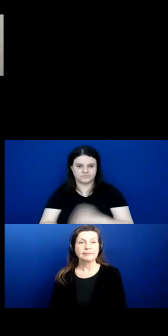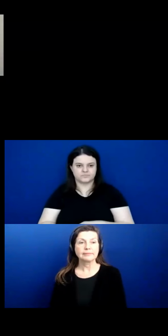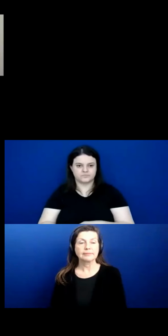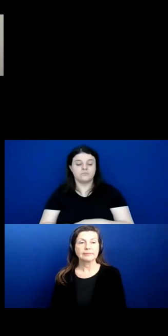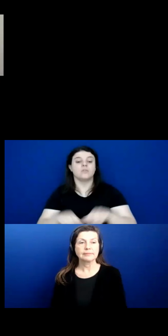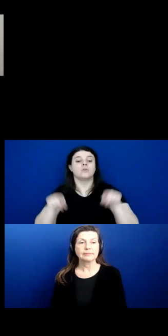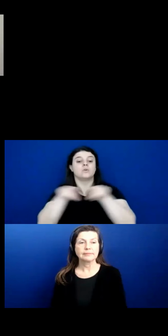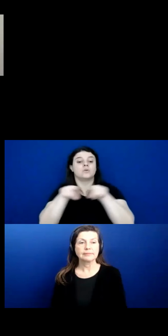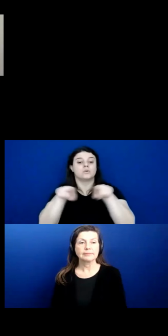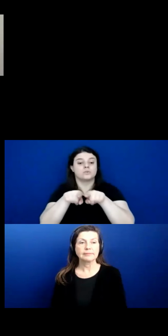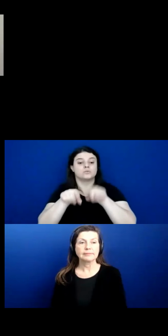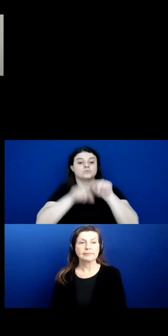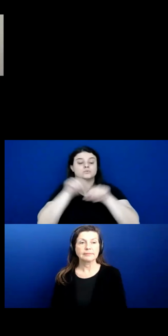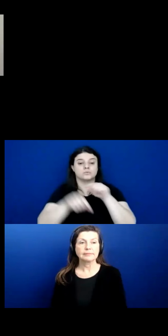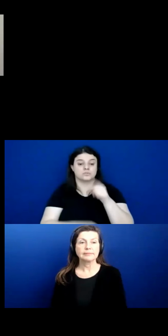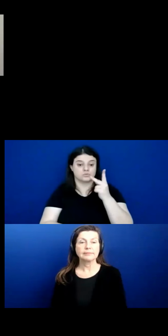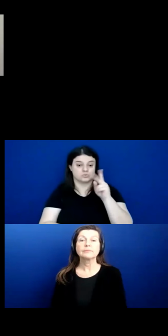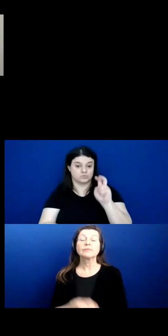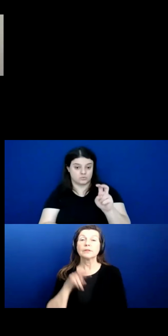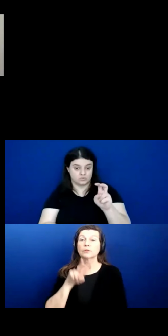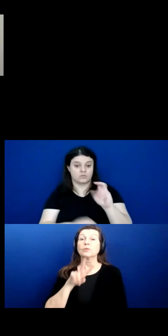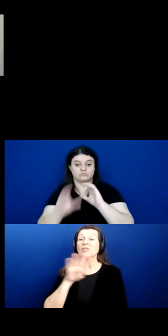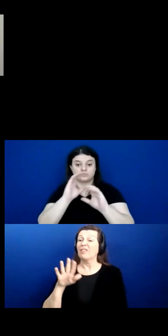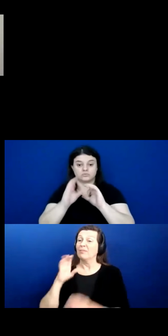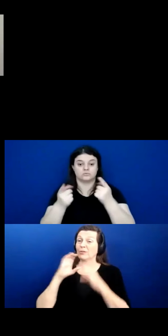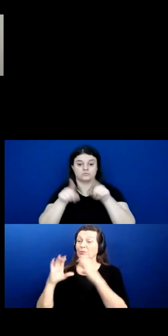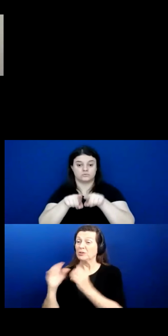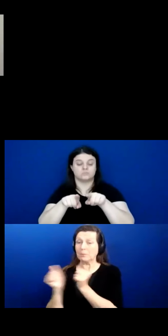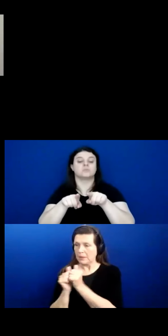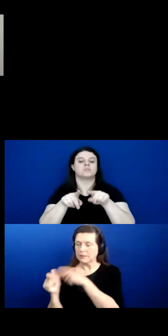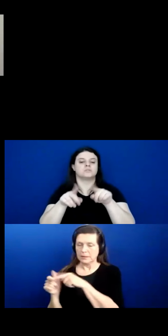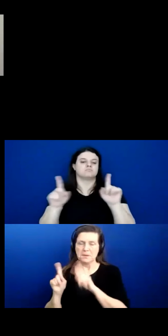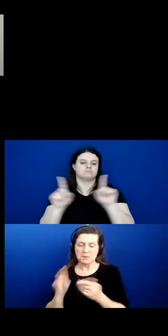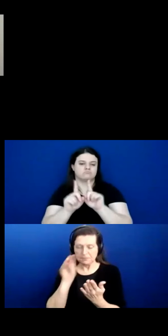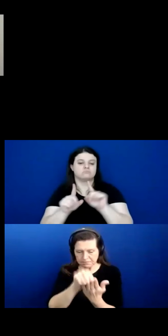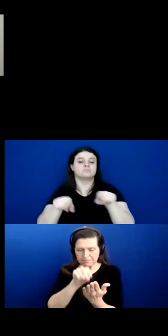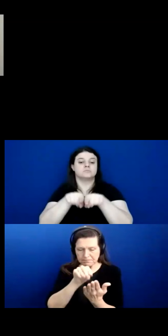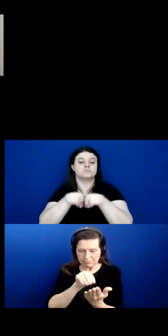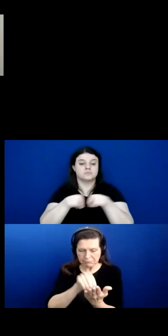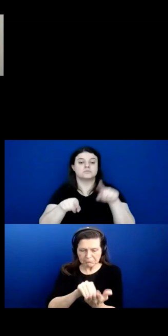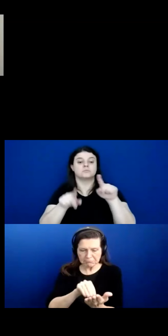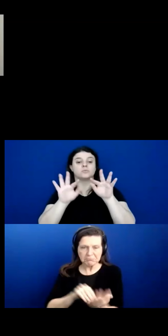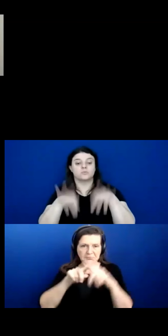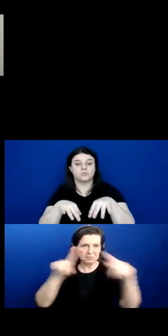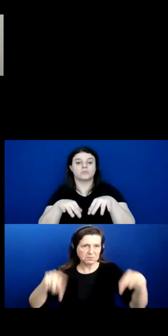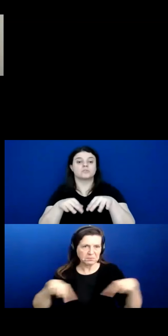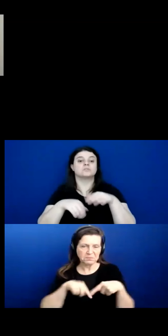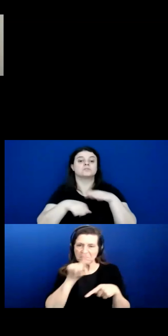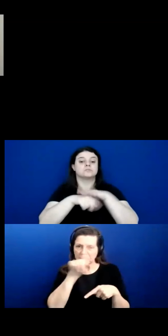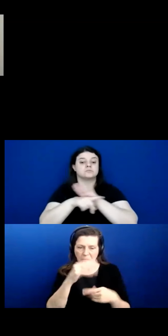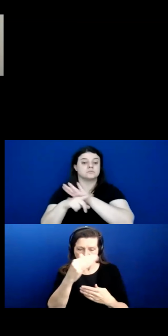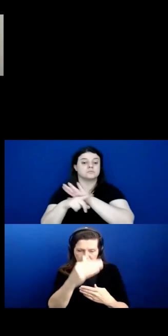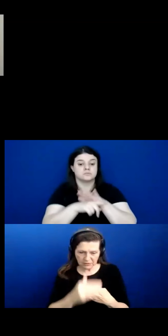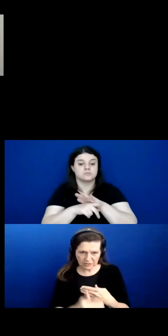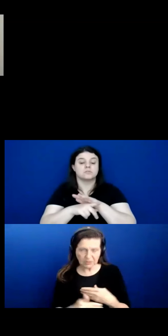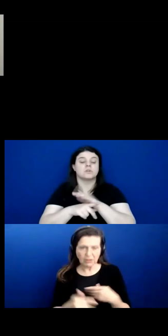Each of the 25 communication partners filled in the social validity questionnaire at the end of the intervention, and we developed this